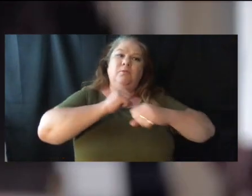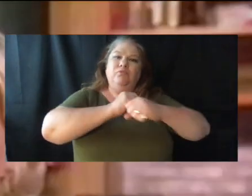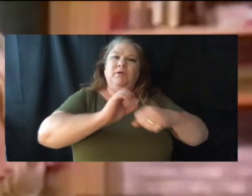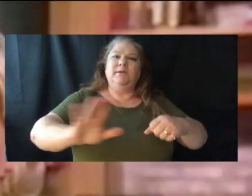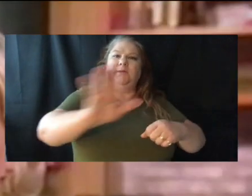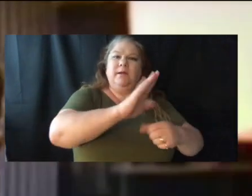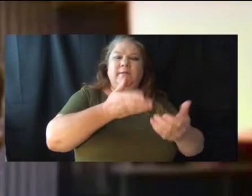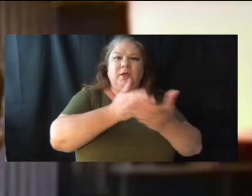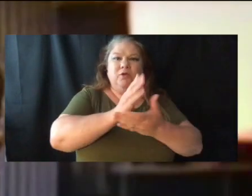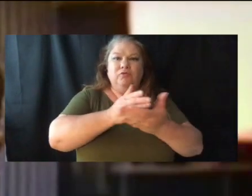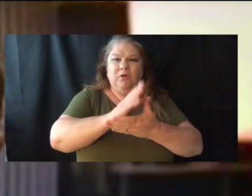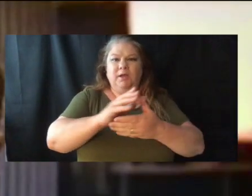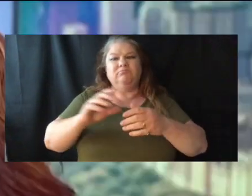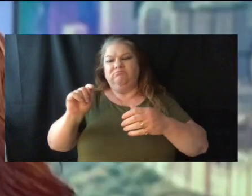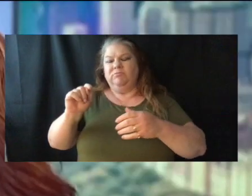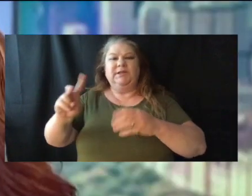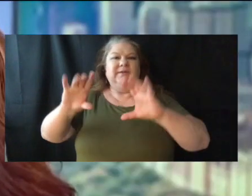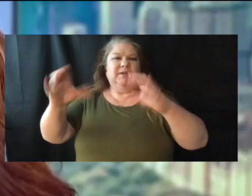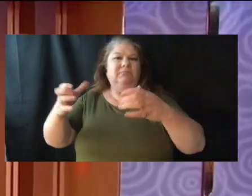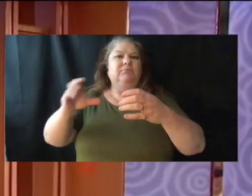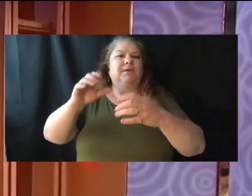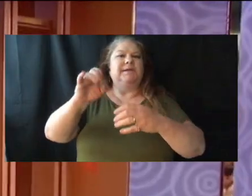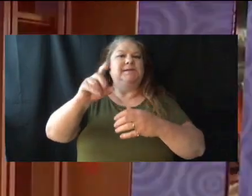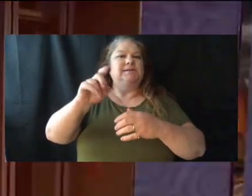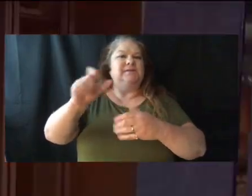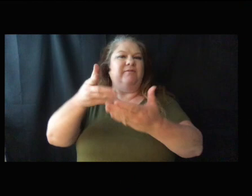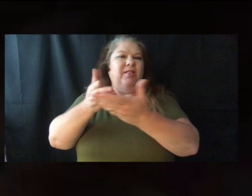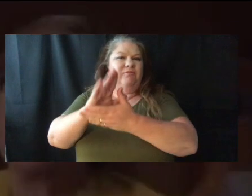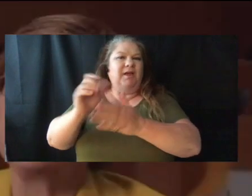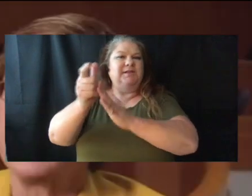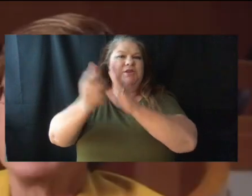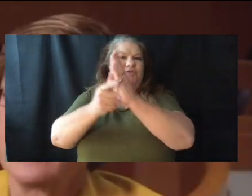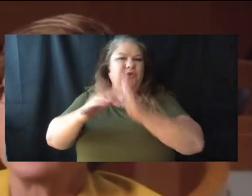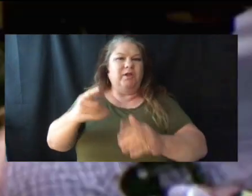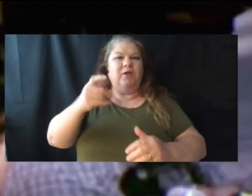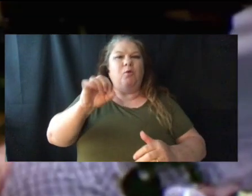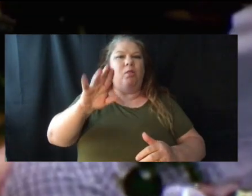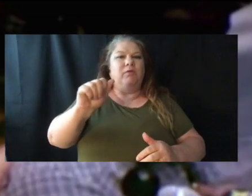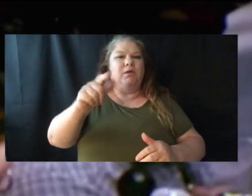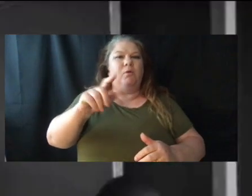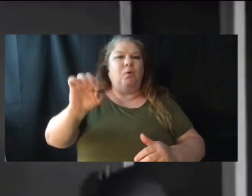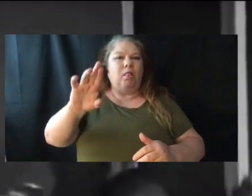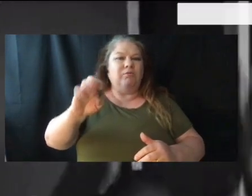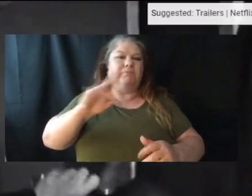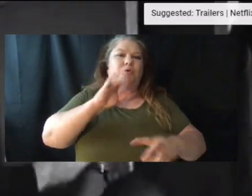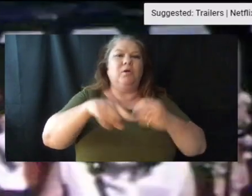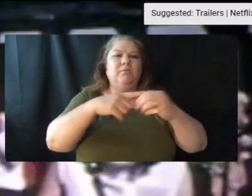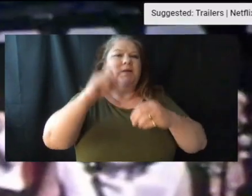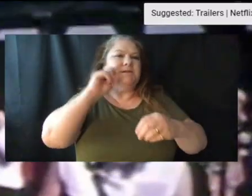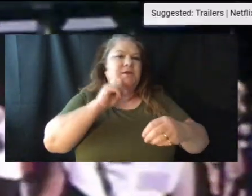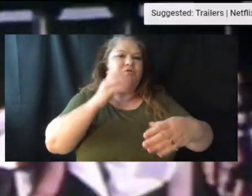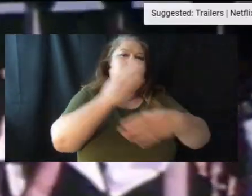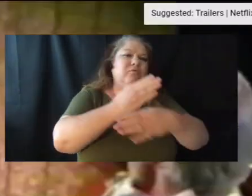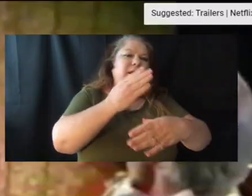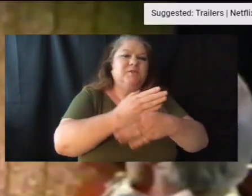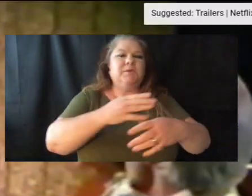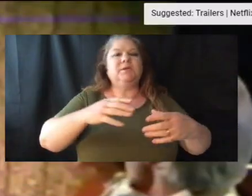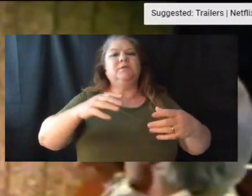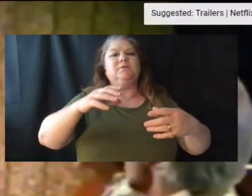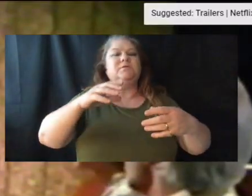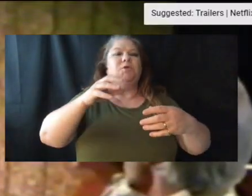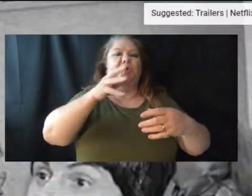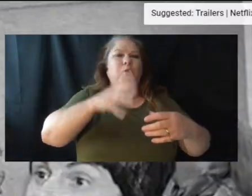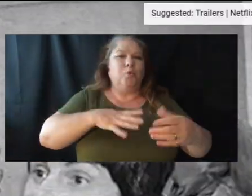rights. Joining us now, civil rights attorney. Please welcome Gloria Allred. She talked about sexual harassment, race, women's rights,